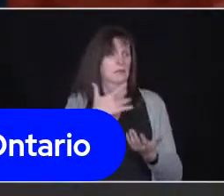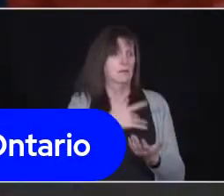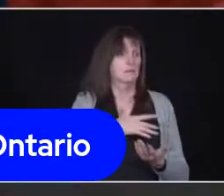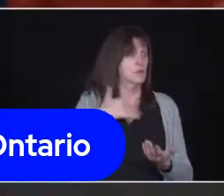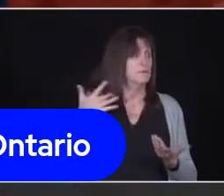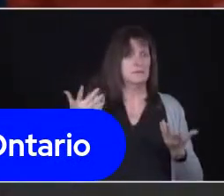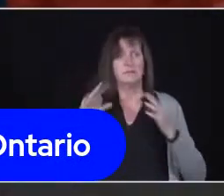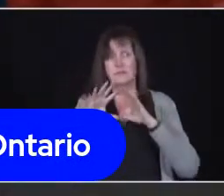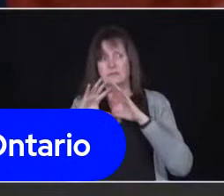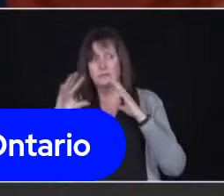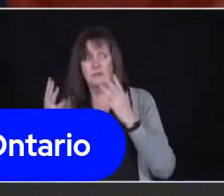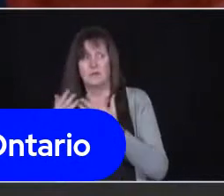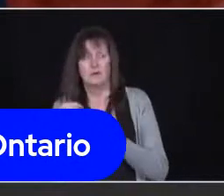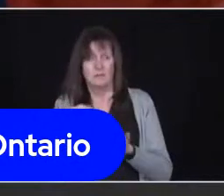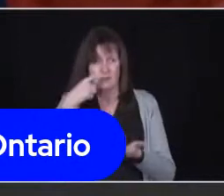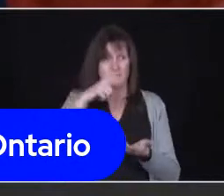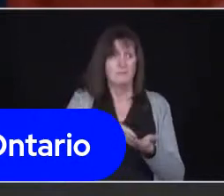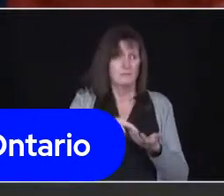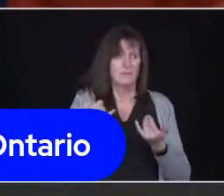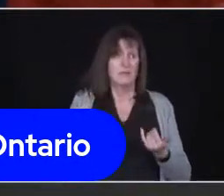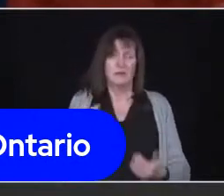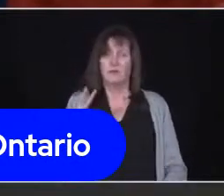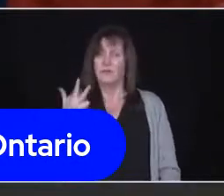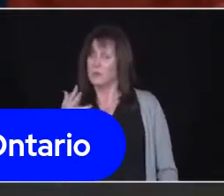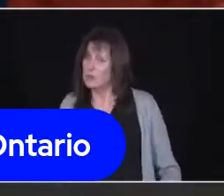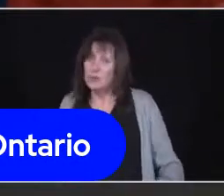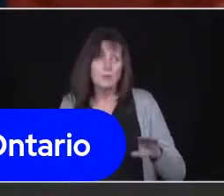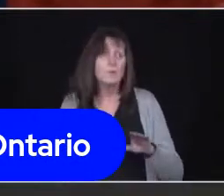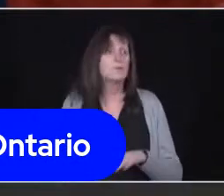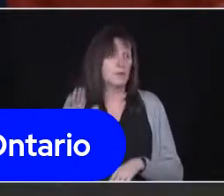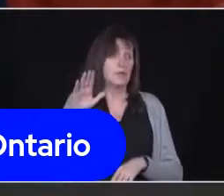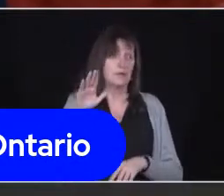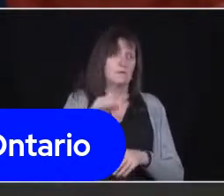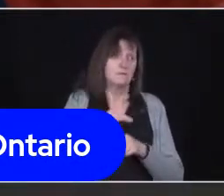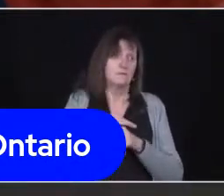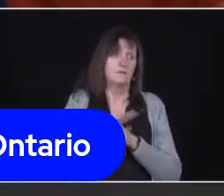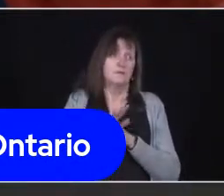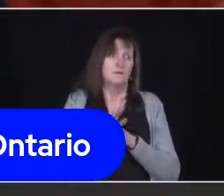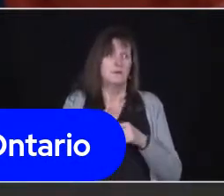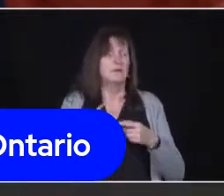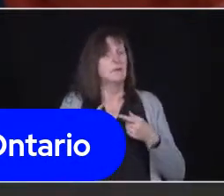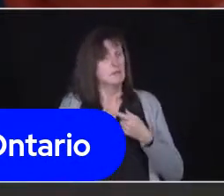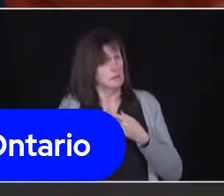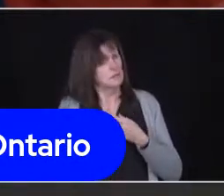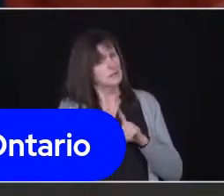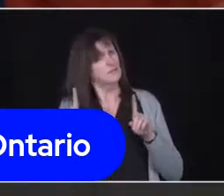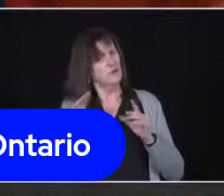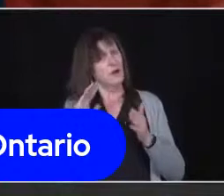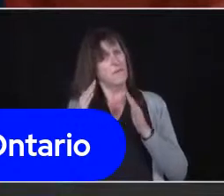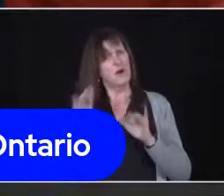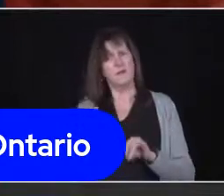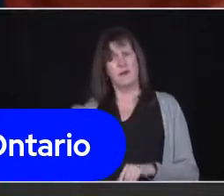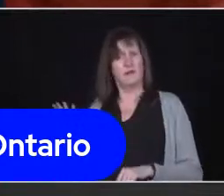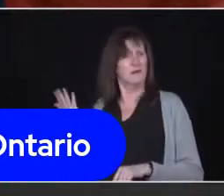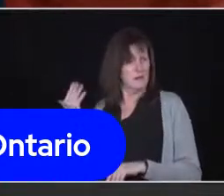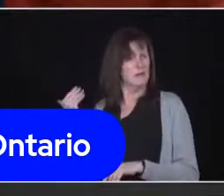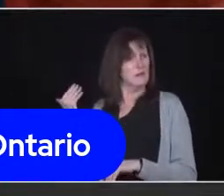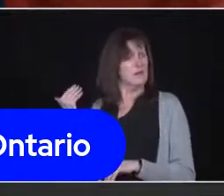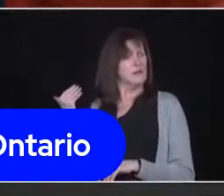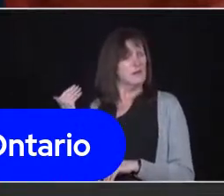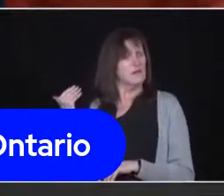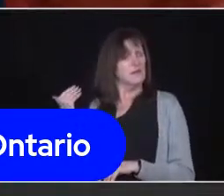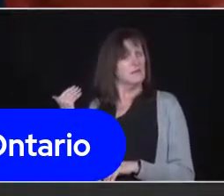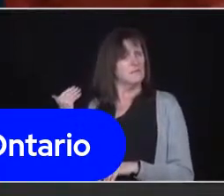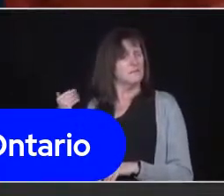of COVID-19. And as we've seen, this wave is different. Over the last few weeks, key health indicators